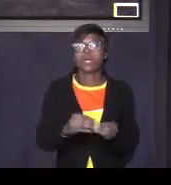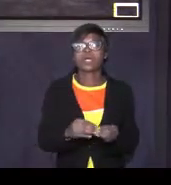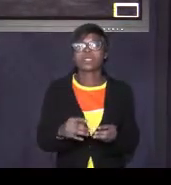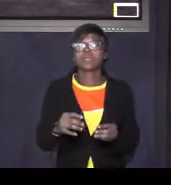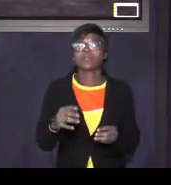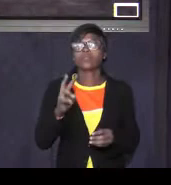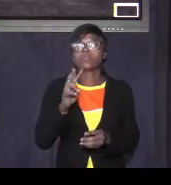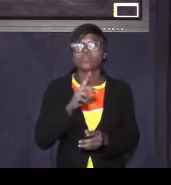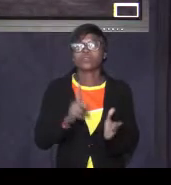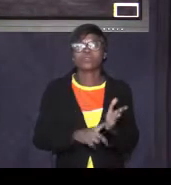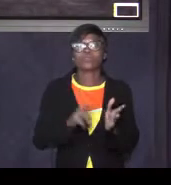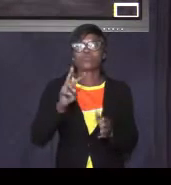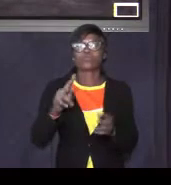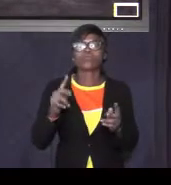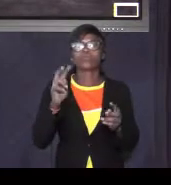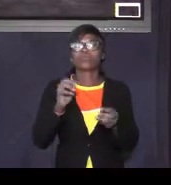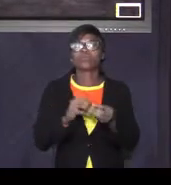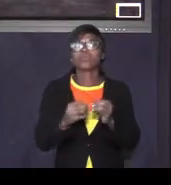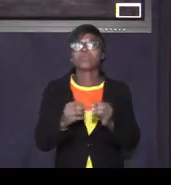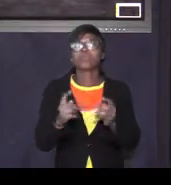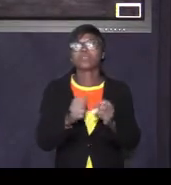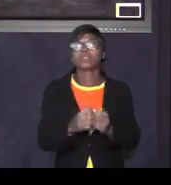2 numbers.